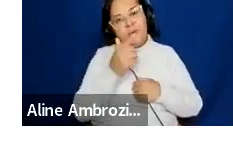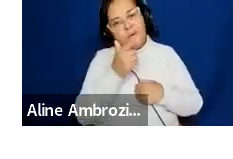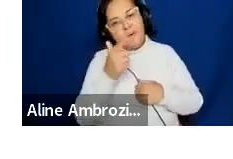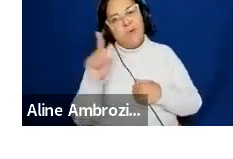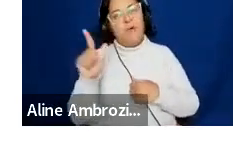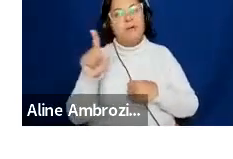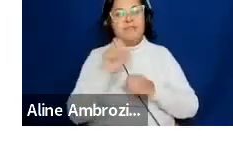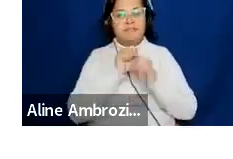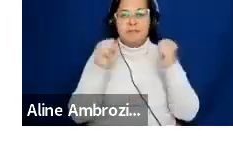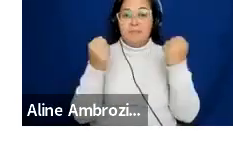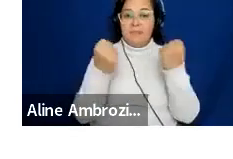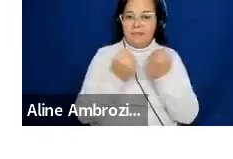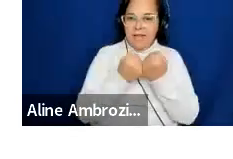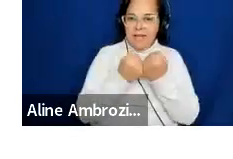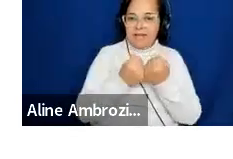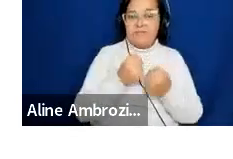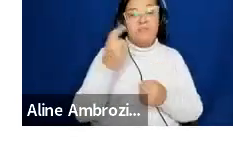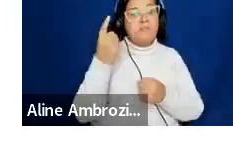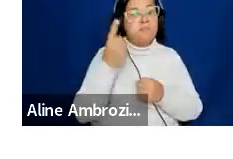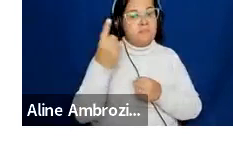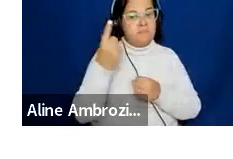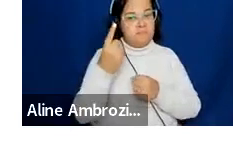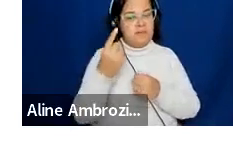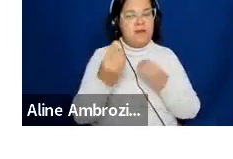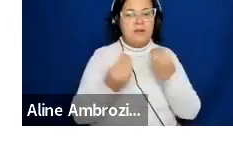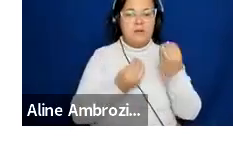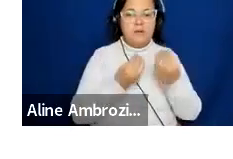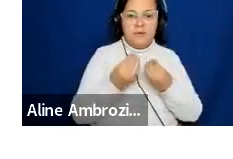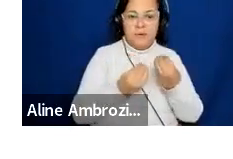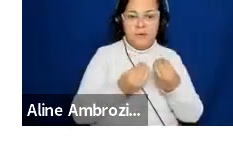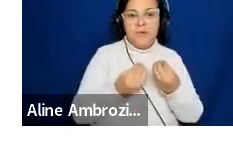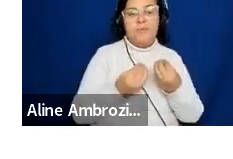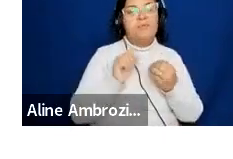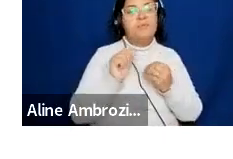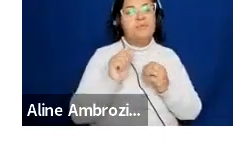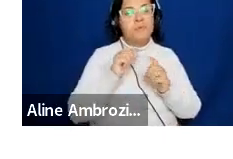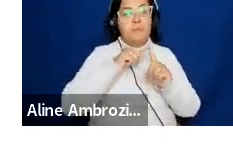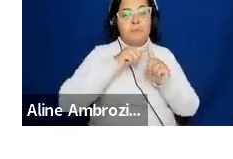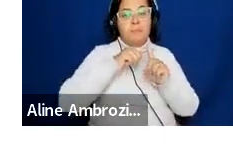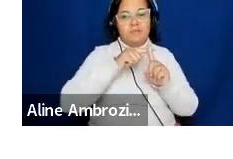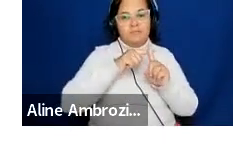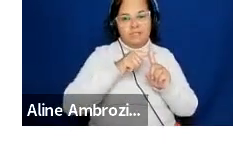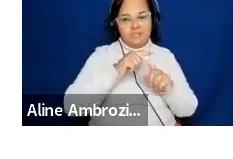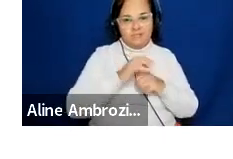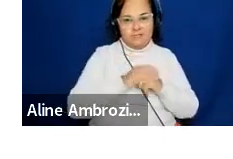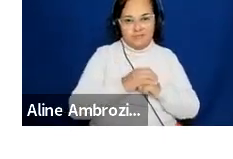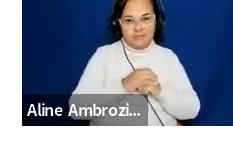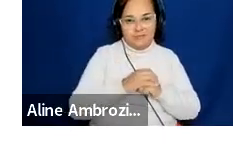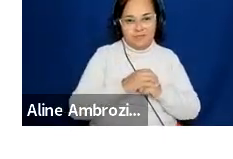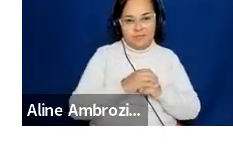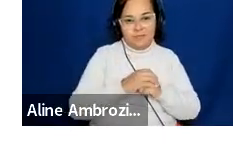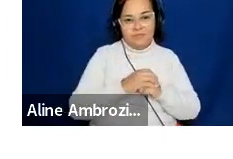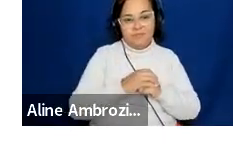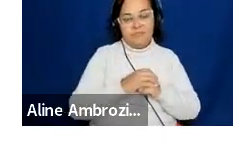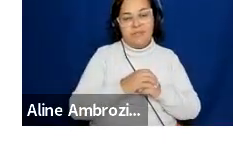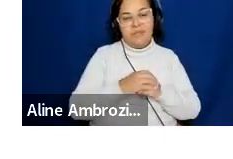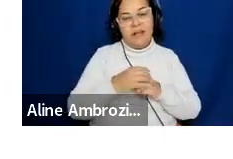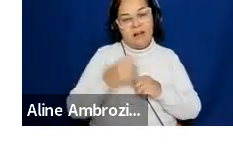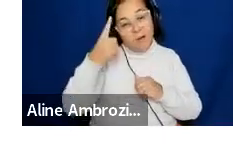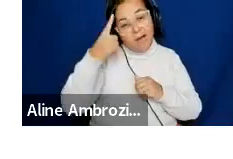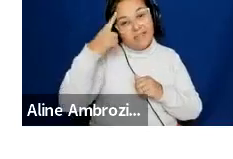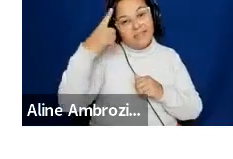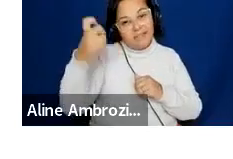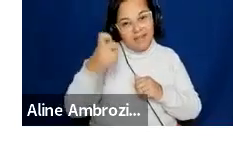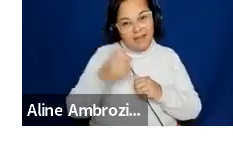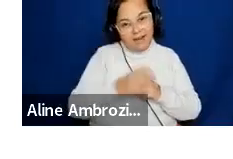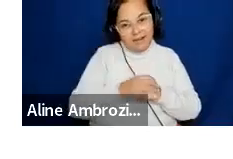all, at what positive contributions to a general psychology did Vygotsky make in accordance with his own understanding of Marx's methodology